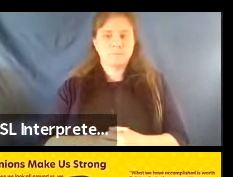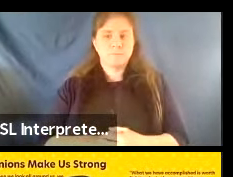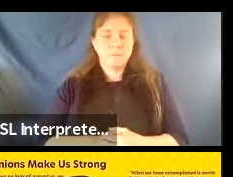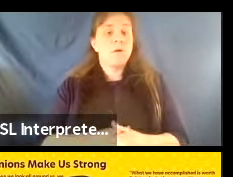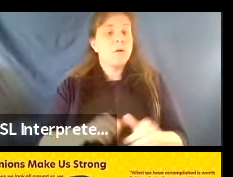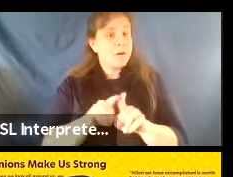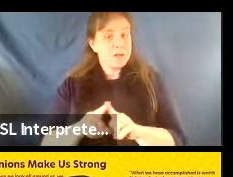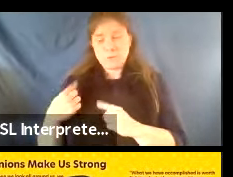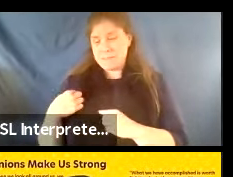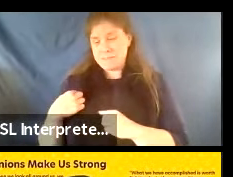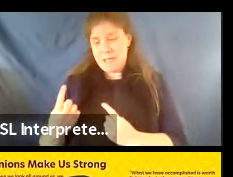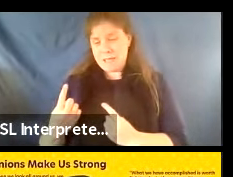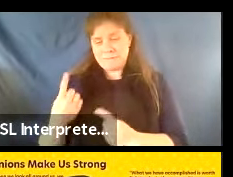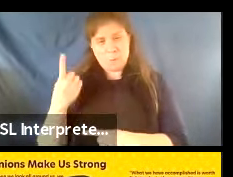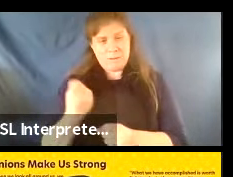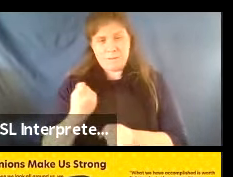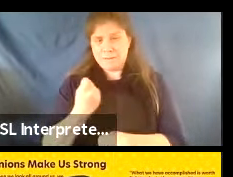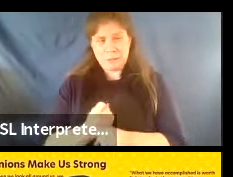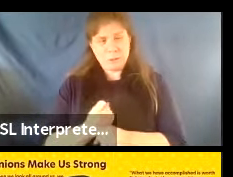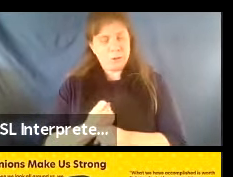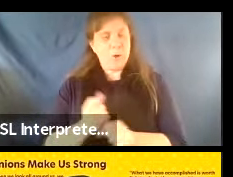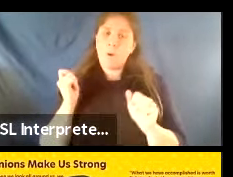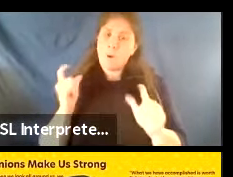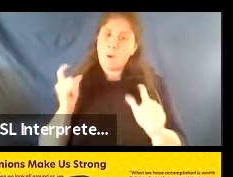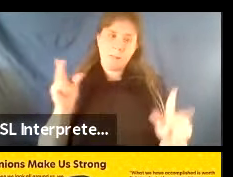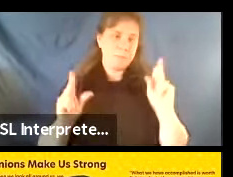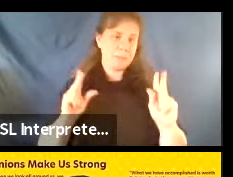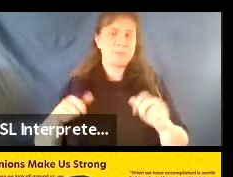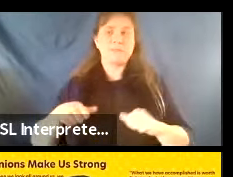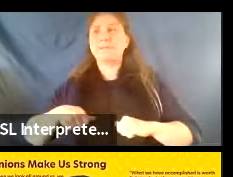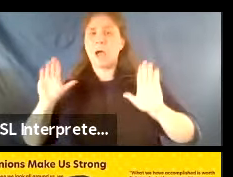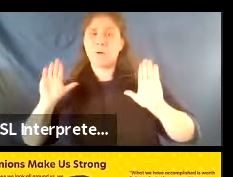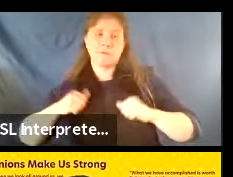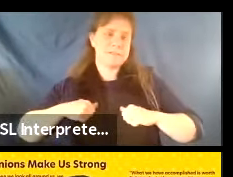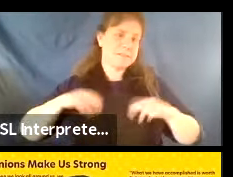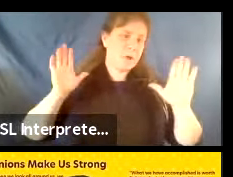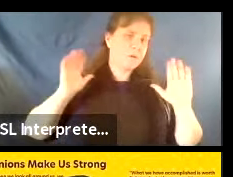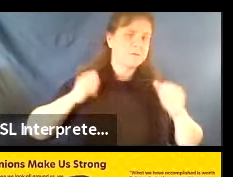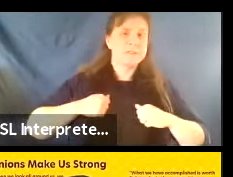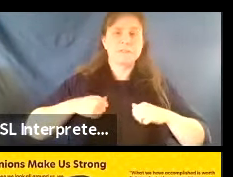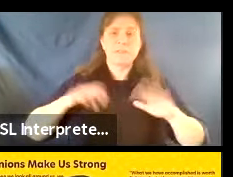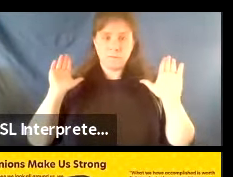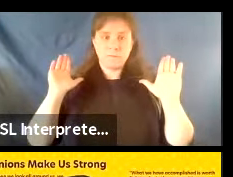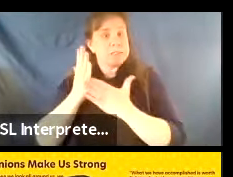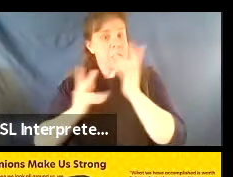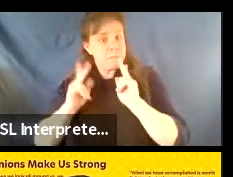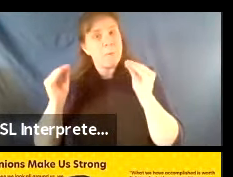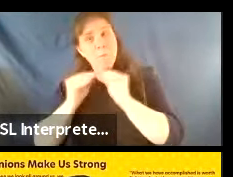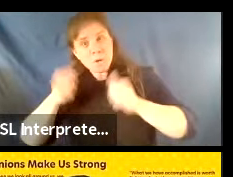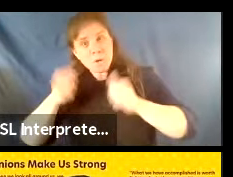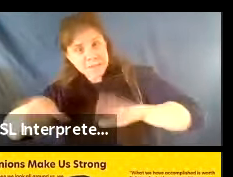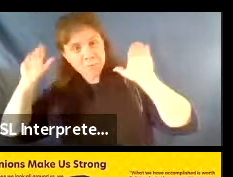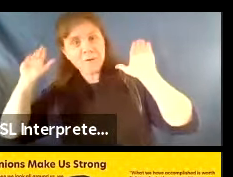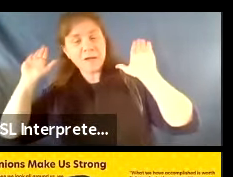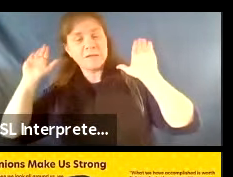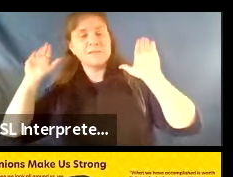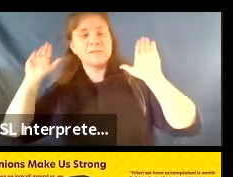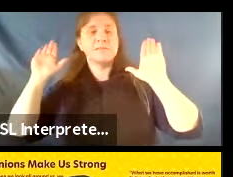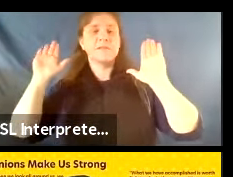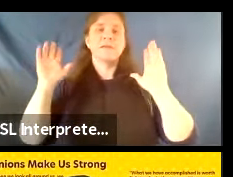over the last year. I think everyone has made sacrifices over this year during this pandemic, and certainly some more than others, and some have really, again,